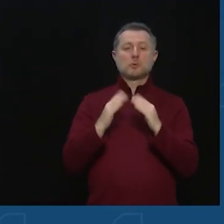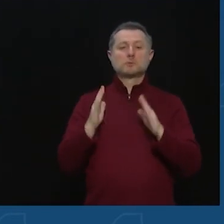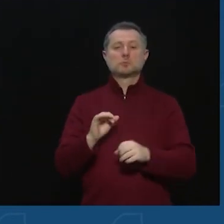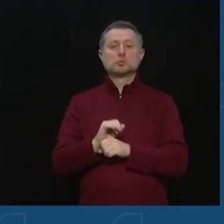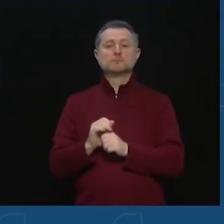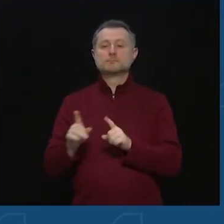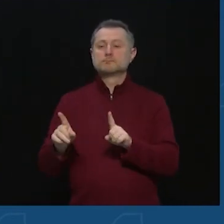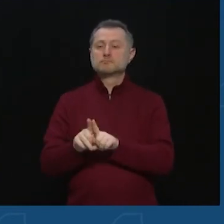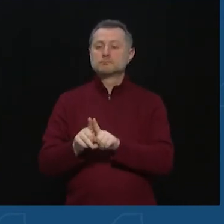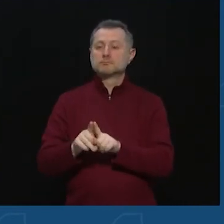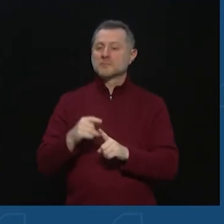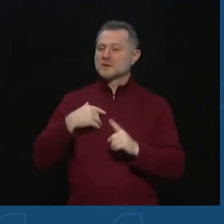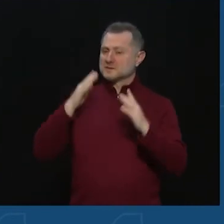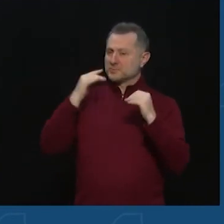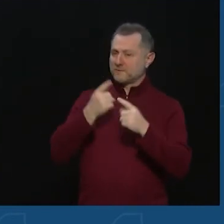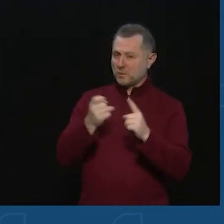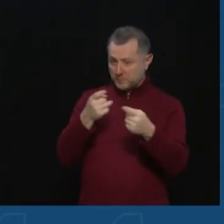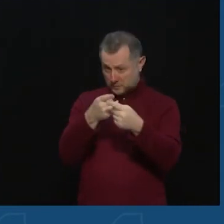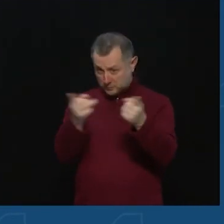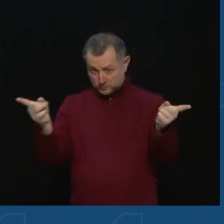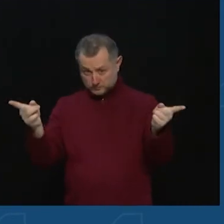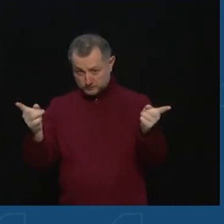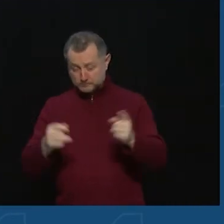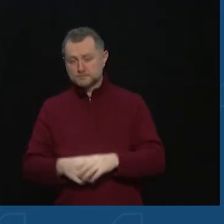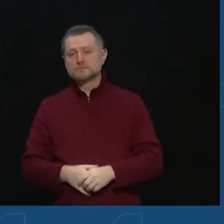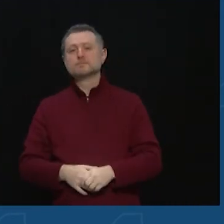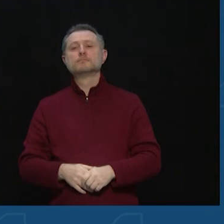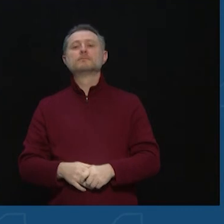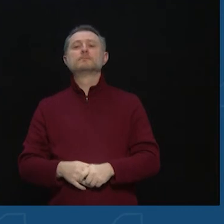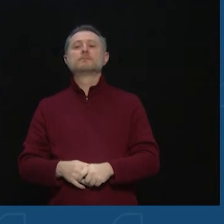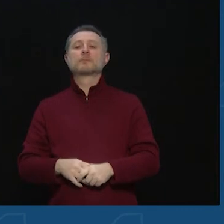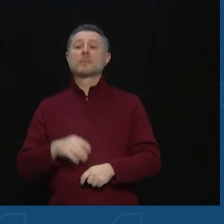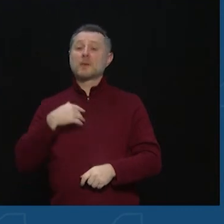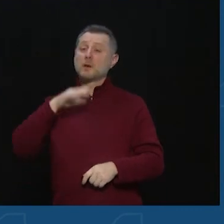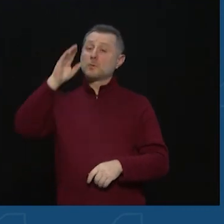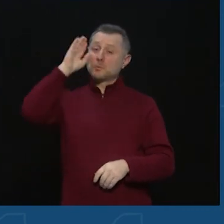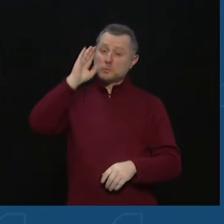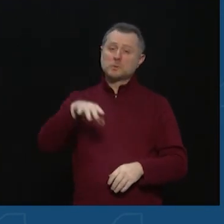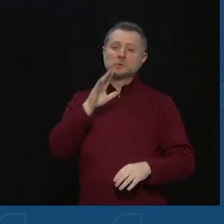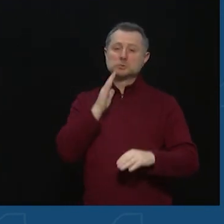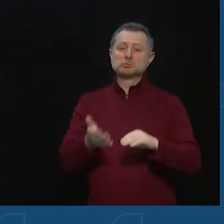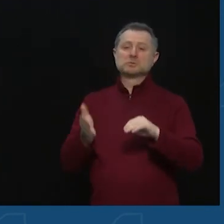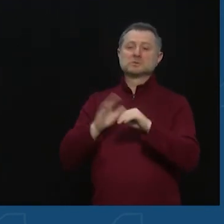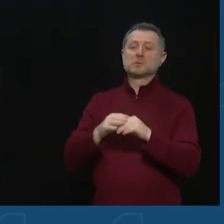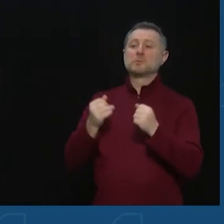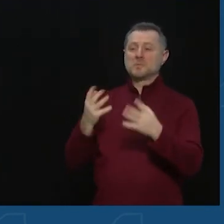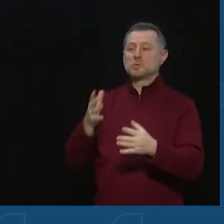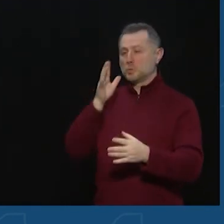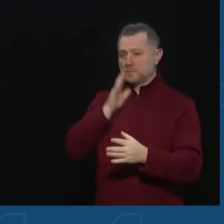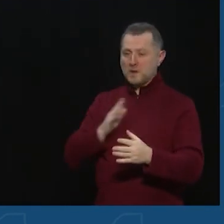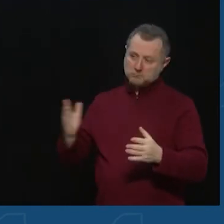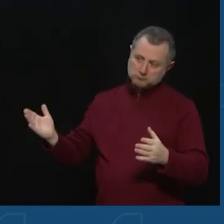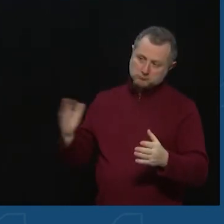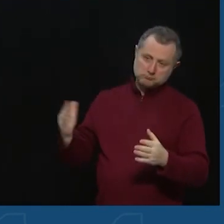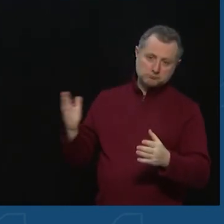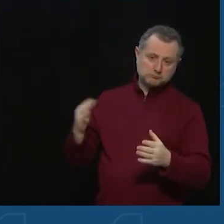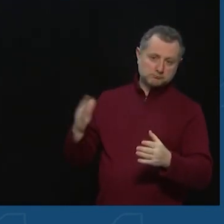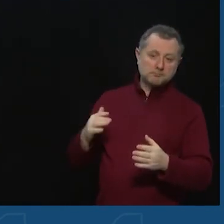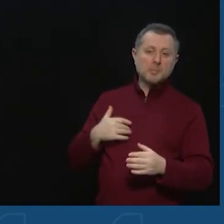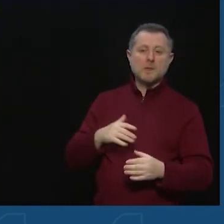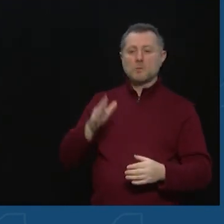expecting of all of you. And we will increase the ranks of women And we're going to continue to diversify the